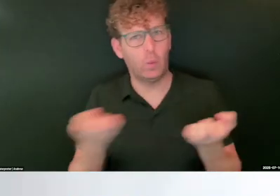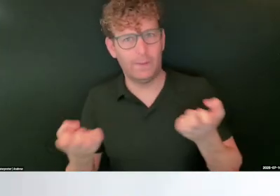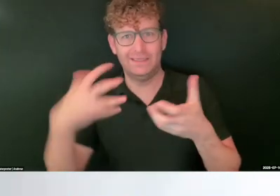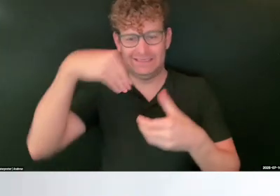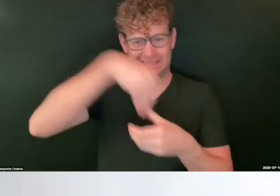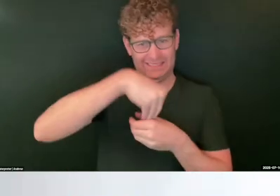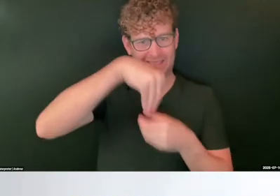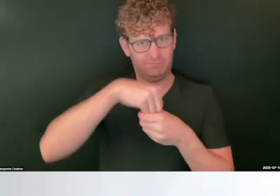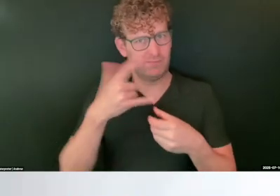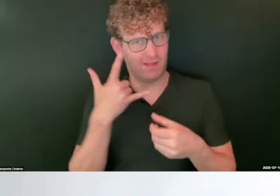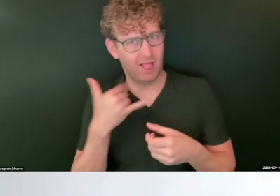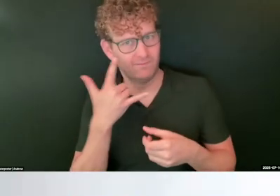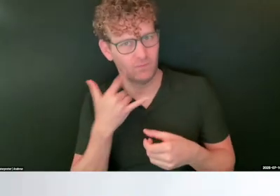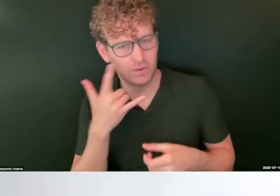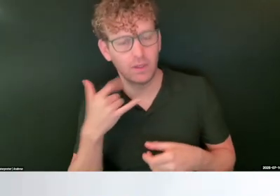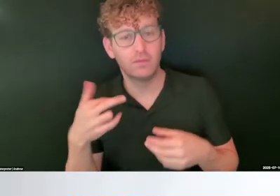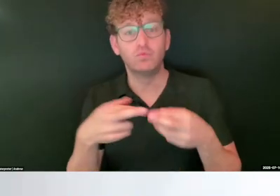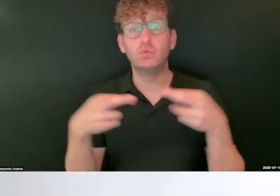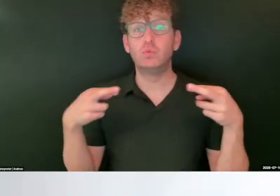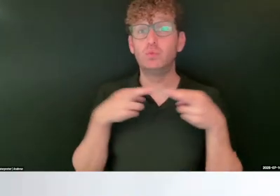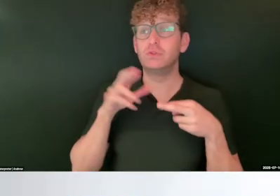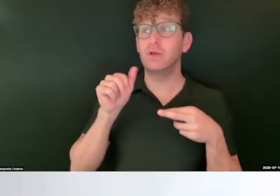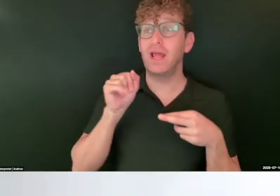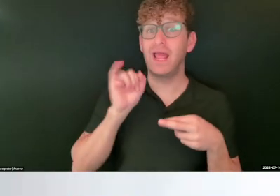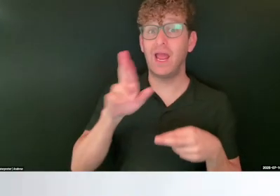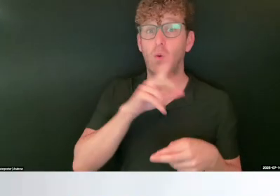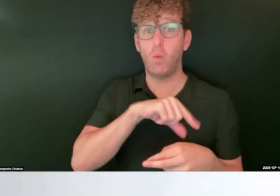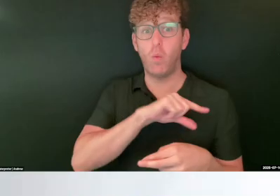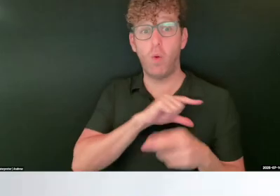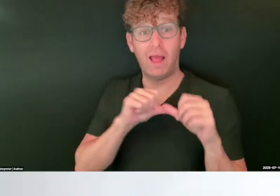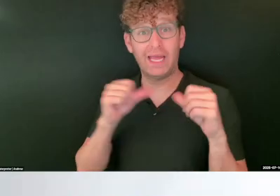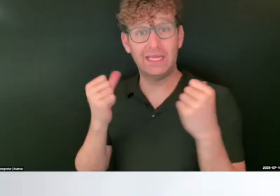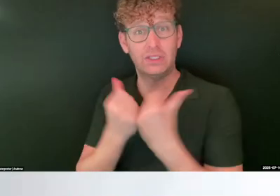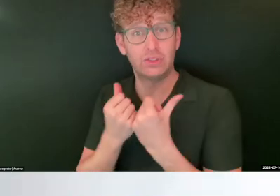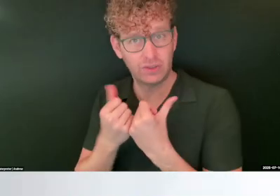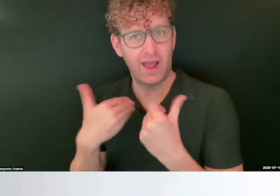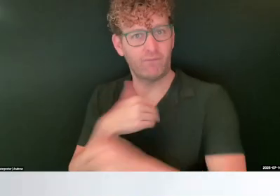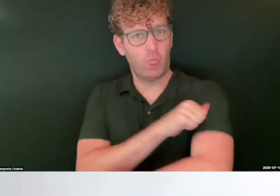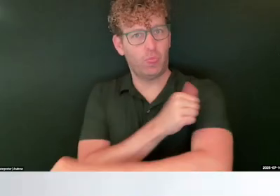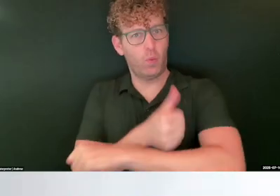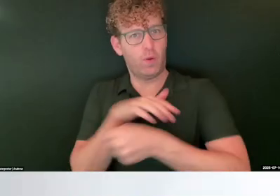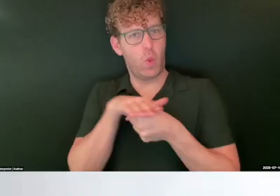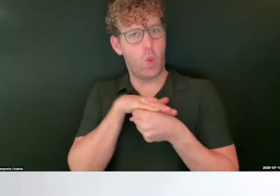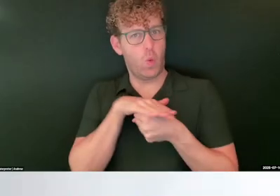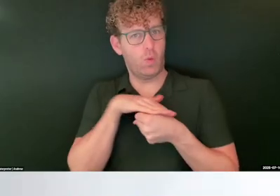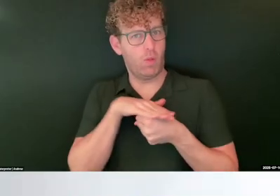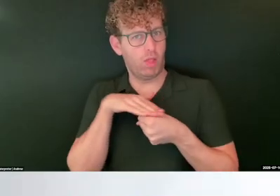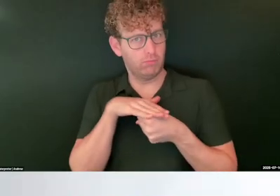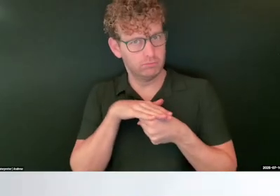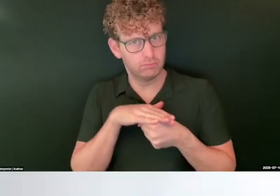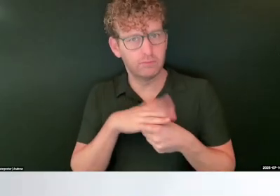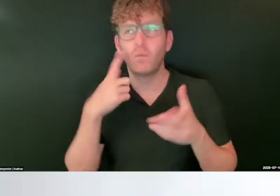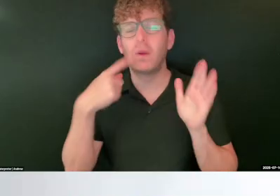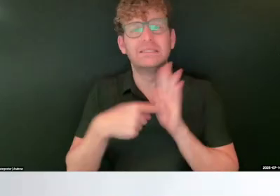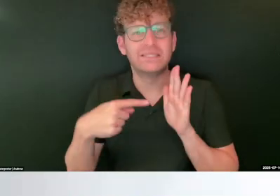California. The regional air quality agencies have authority over local stationary sources such as